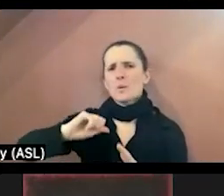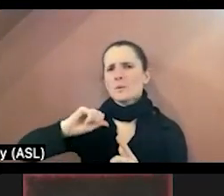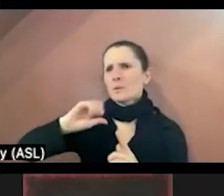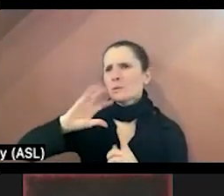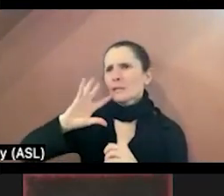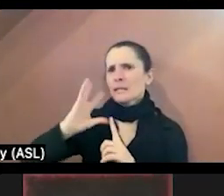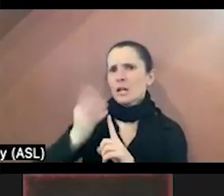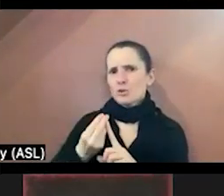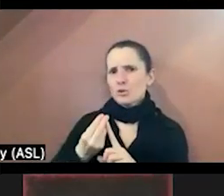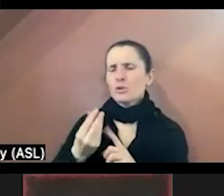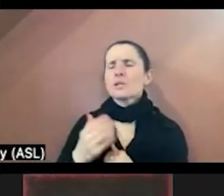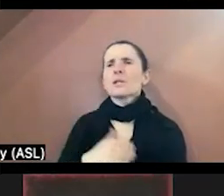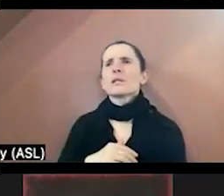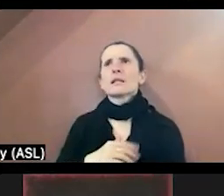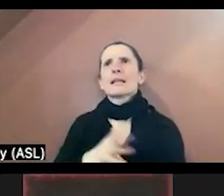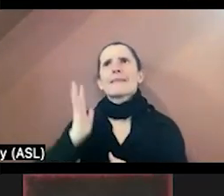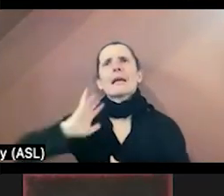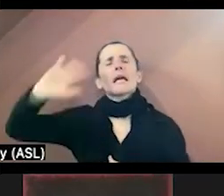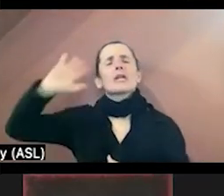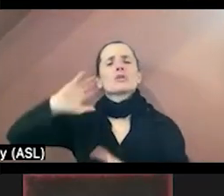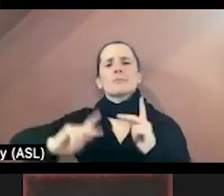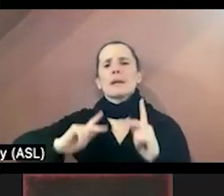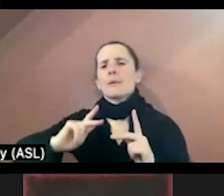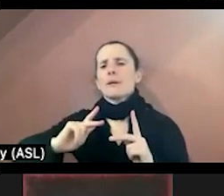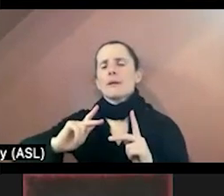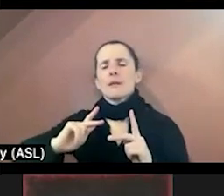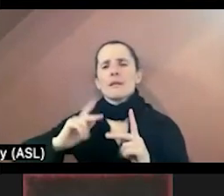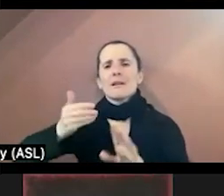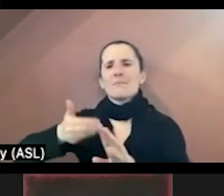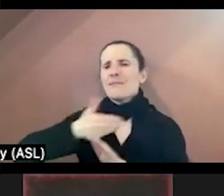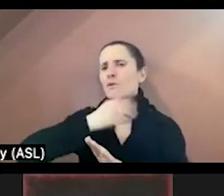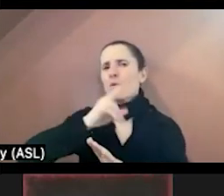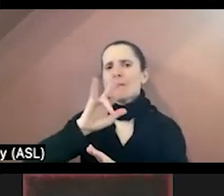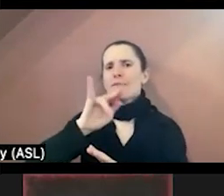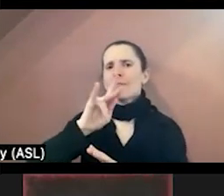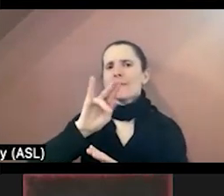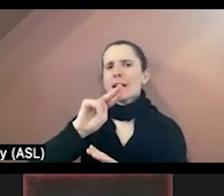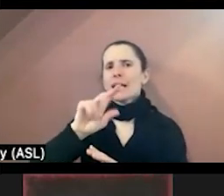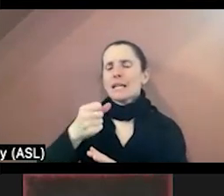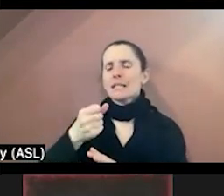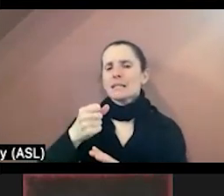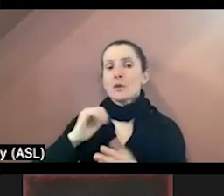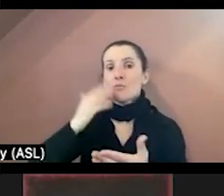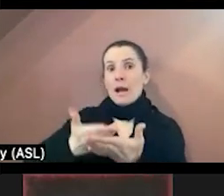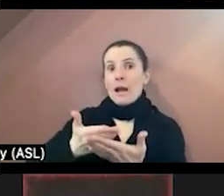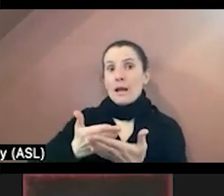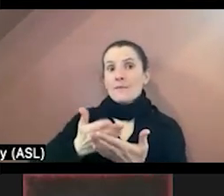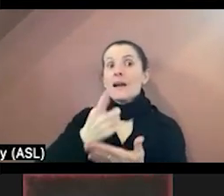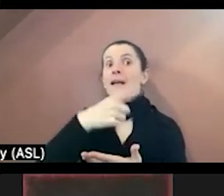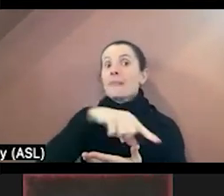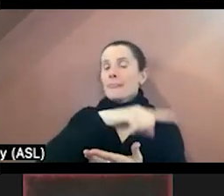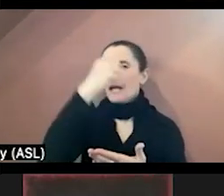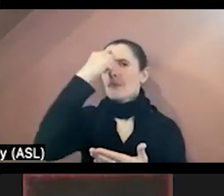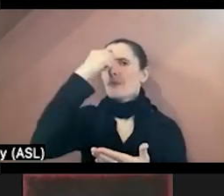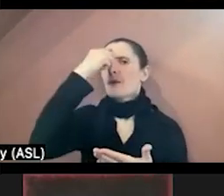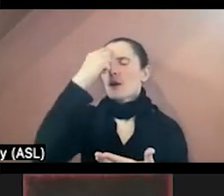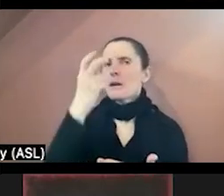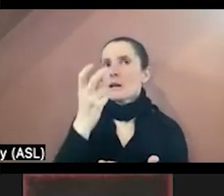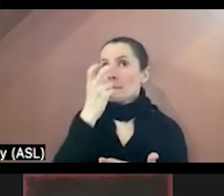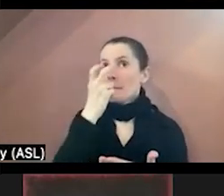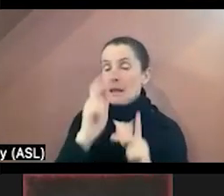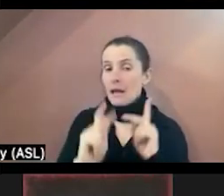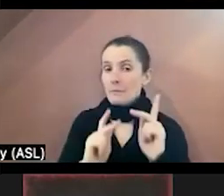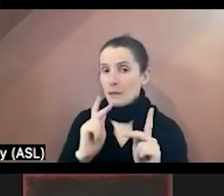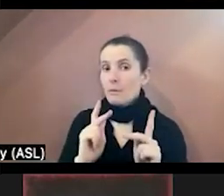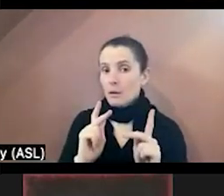ancient people of Finland before the Vikings arrived, thought that blind people should be like, they